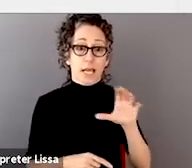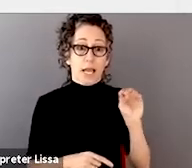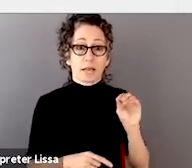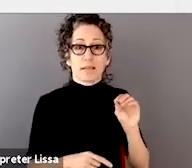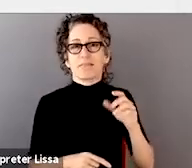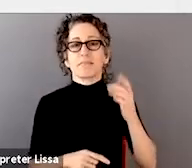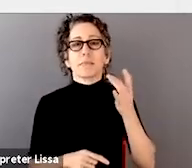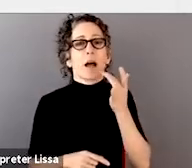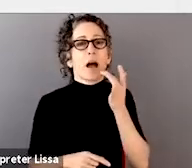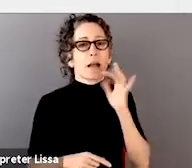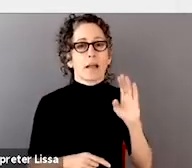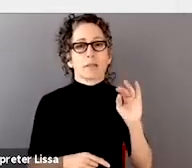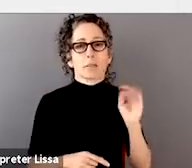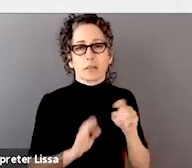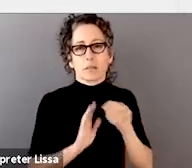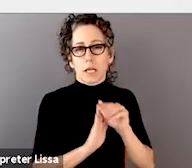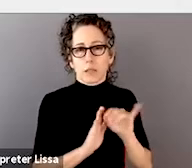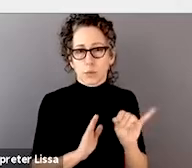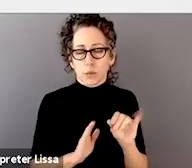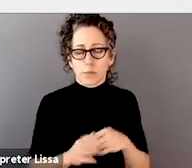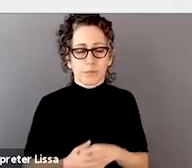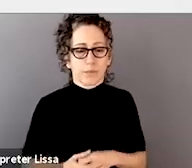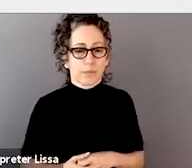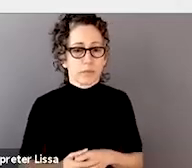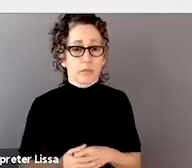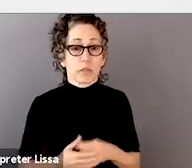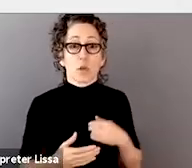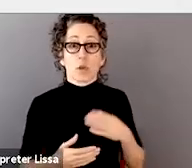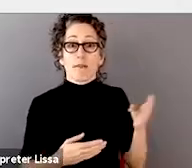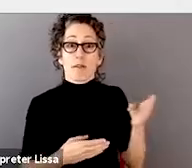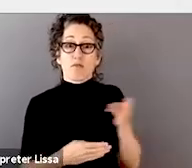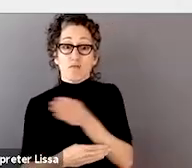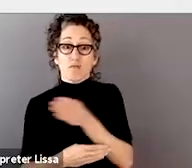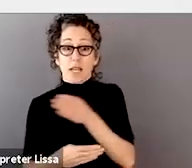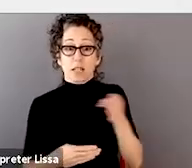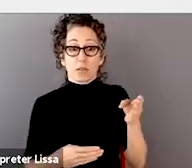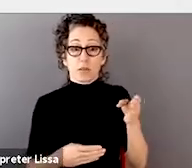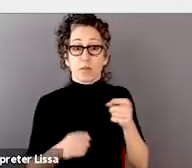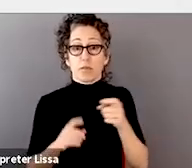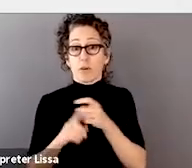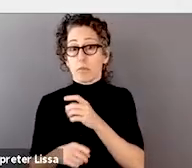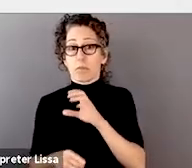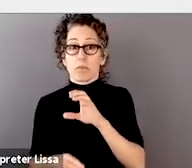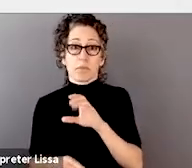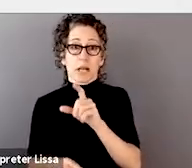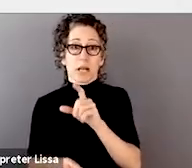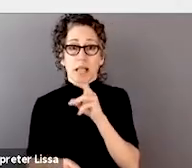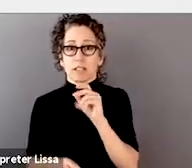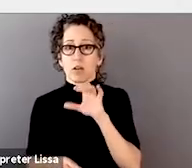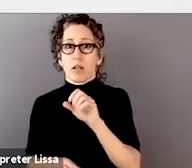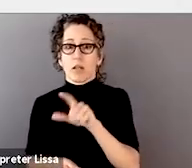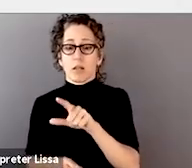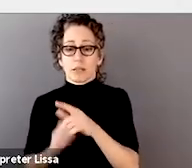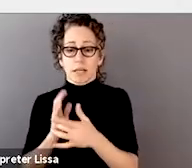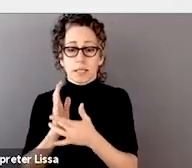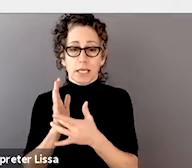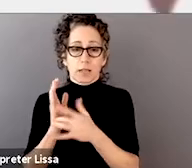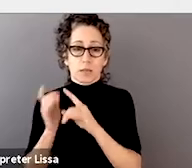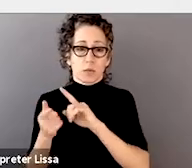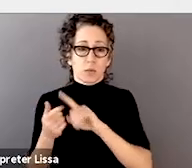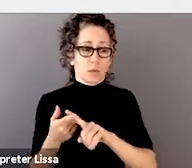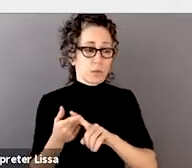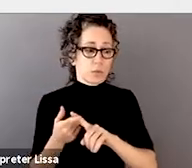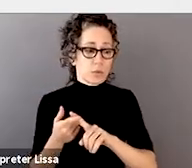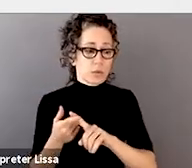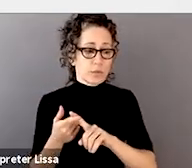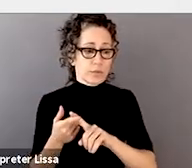model. And so you have the entire range of, or at least the range from classical ML techniques all the way to how do you